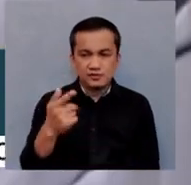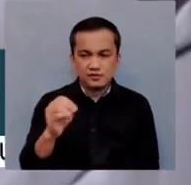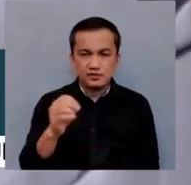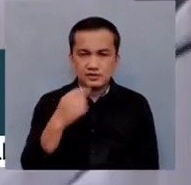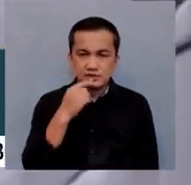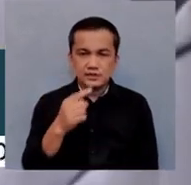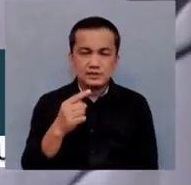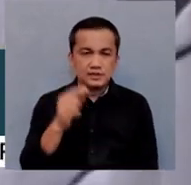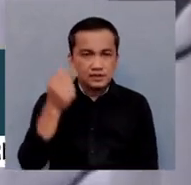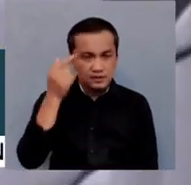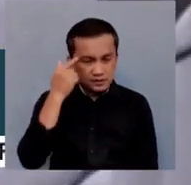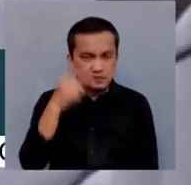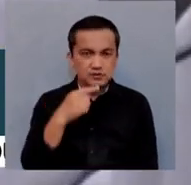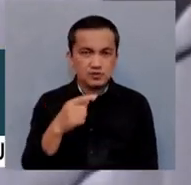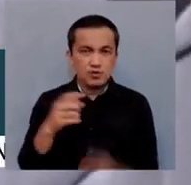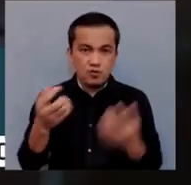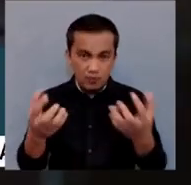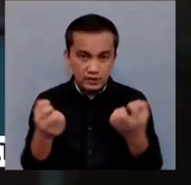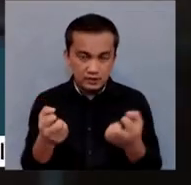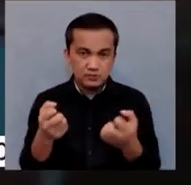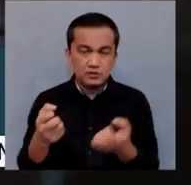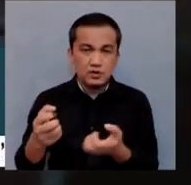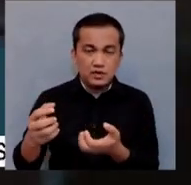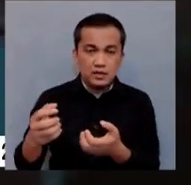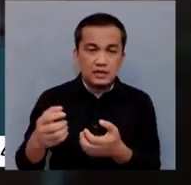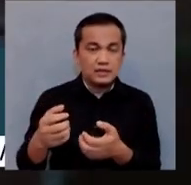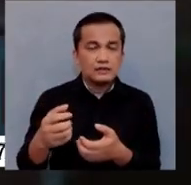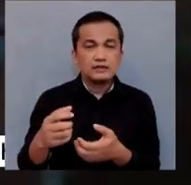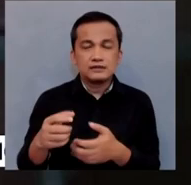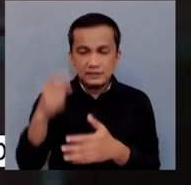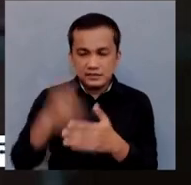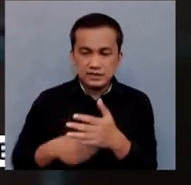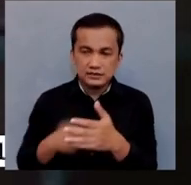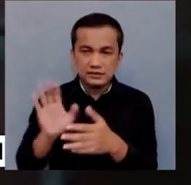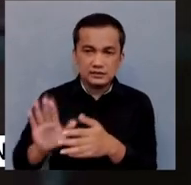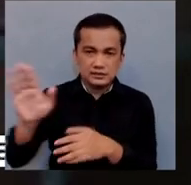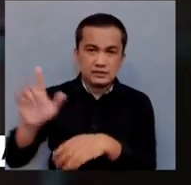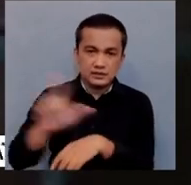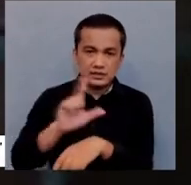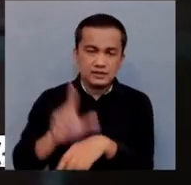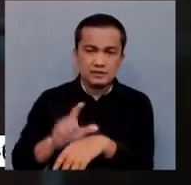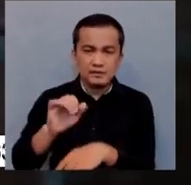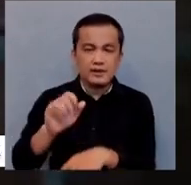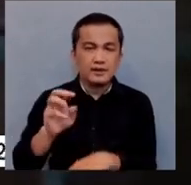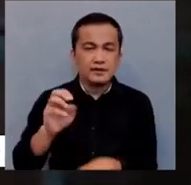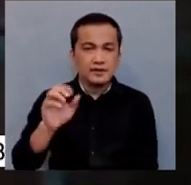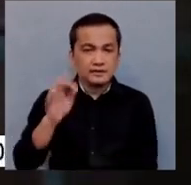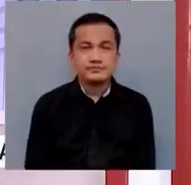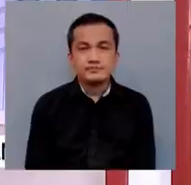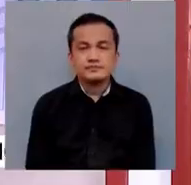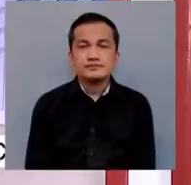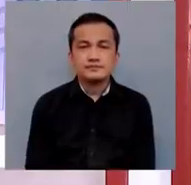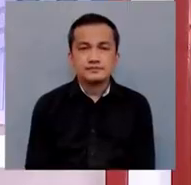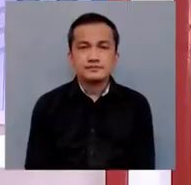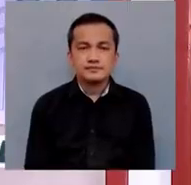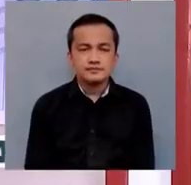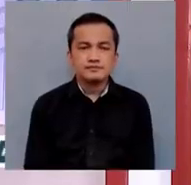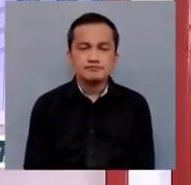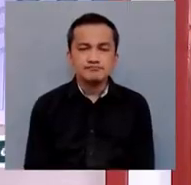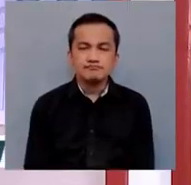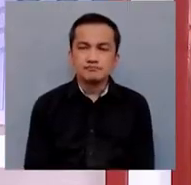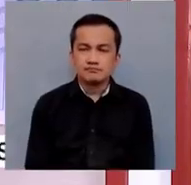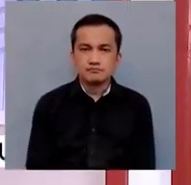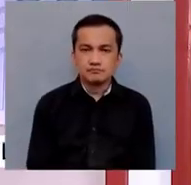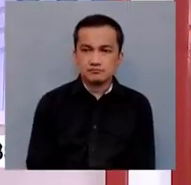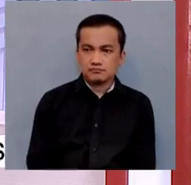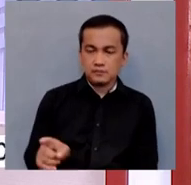is bent on collecting any tax due on the Marcos estate. Alvin Olchico, ABS-CBN News. Unlike outgoing